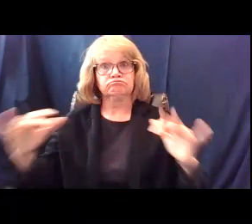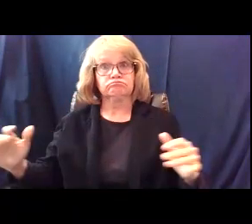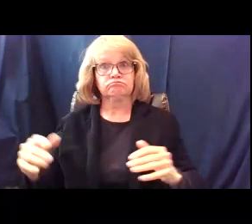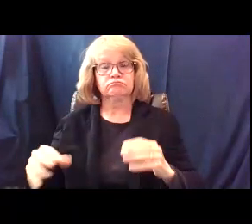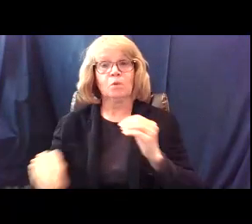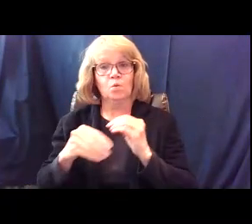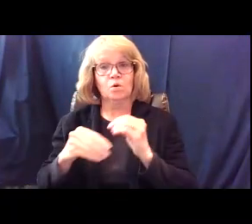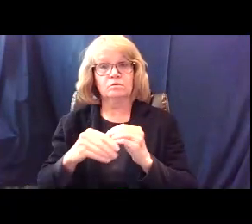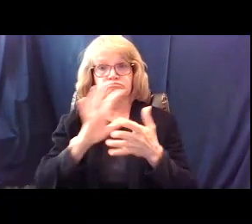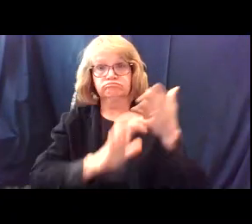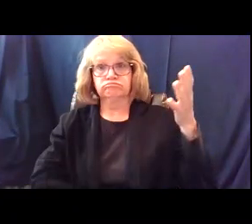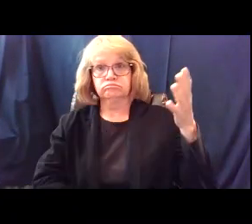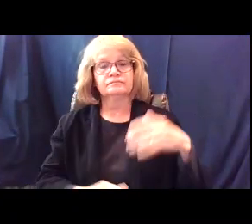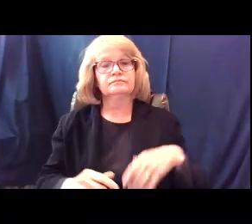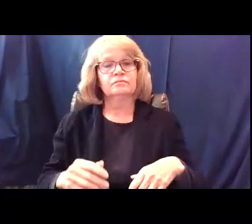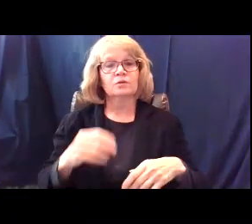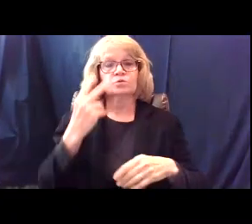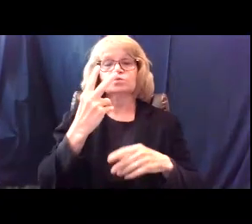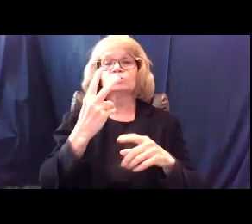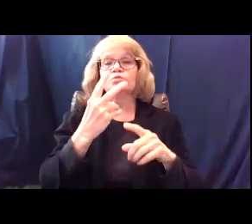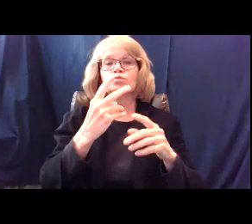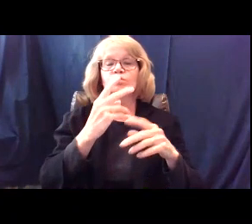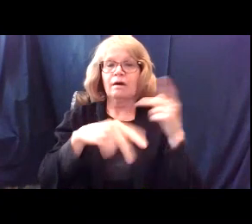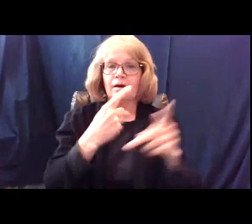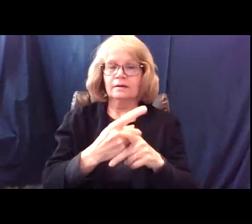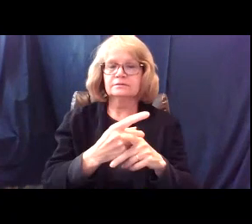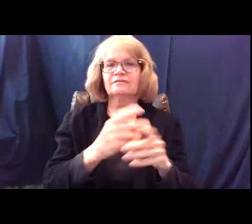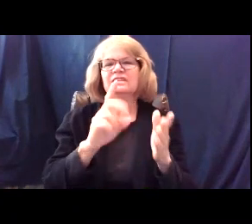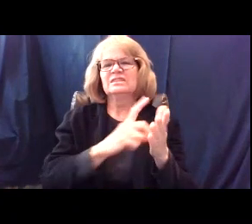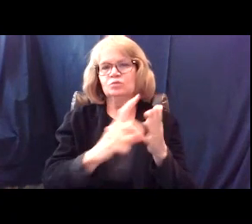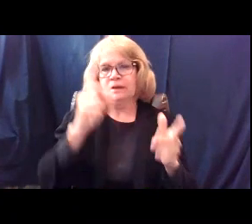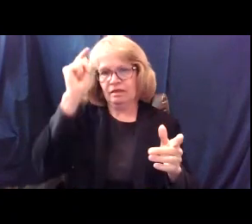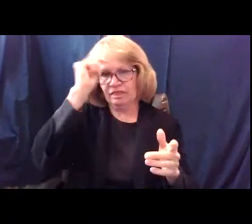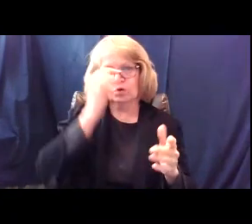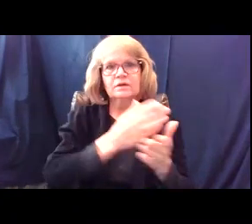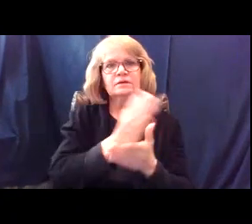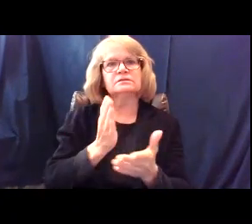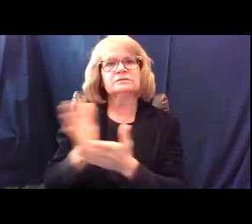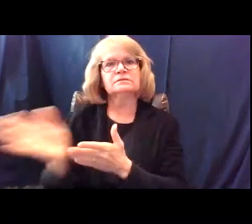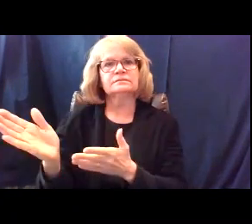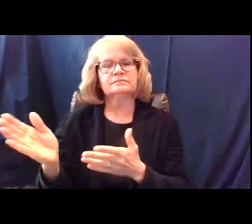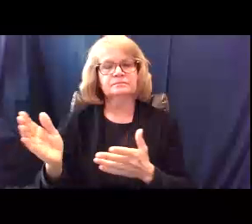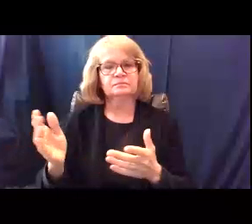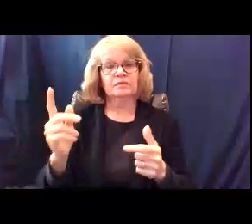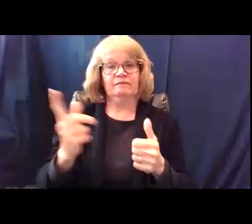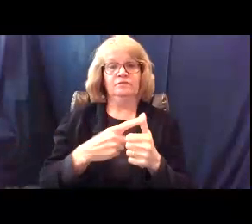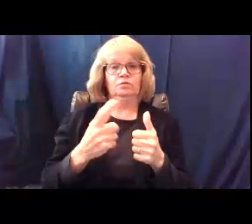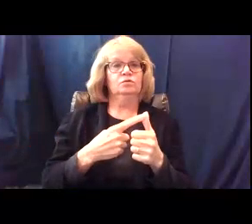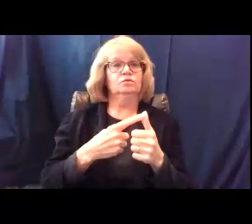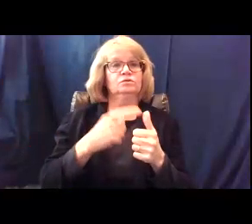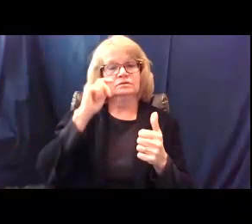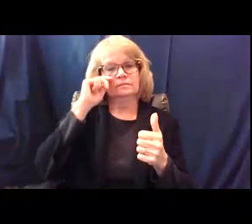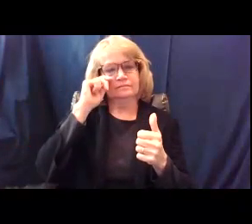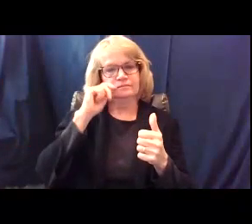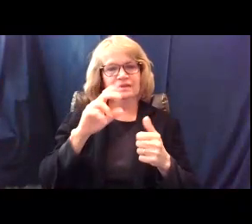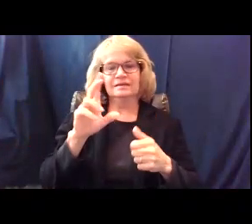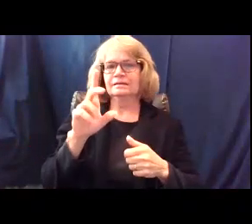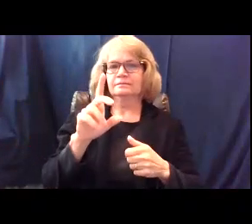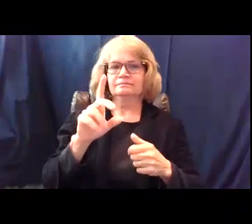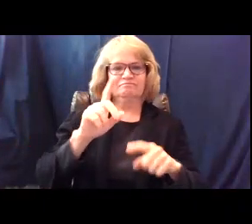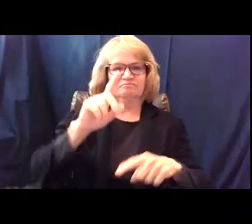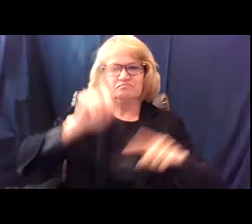And there's two main types of discrimination or discrimination theories that I want to highlight. So the first one is disparate